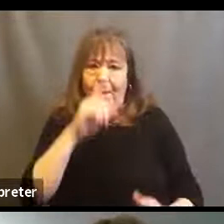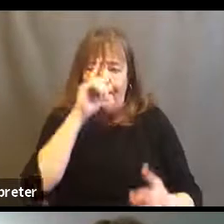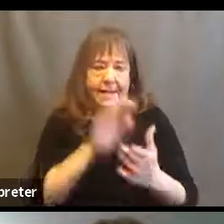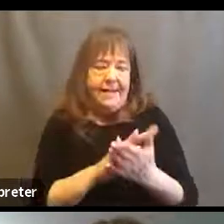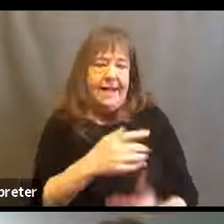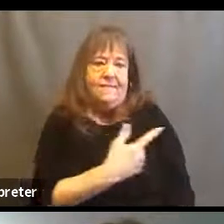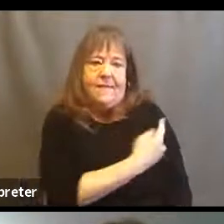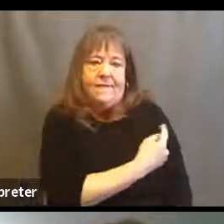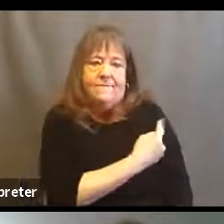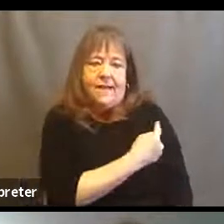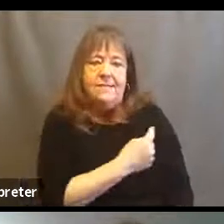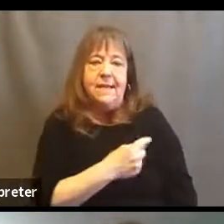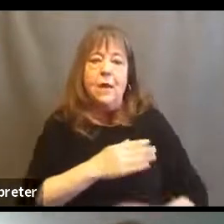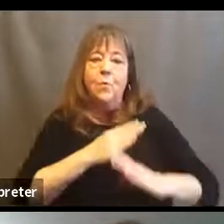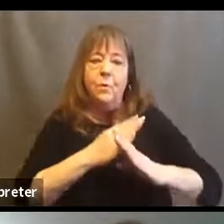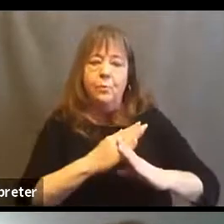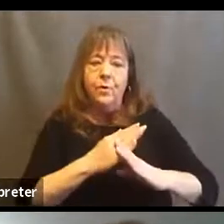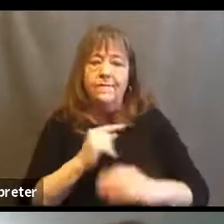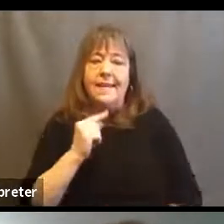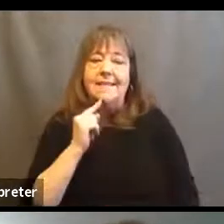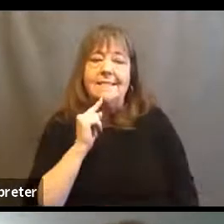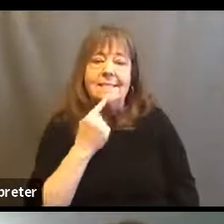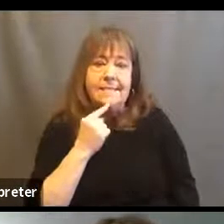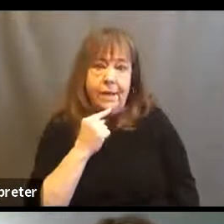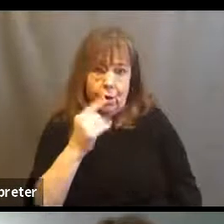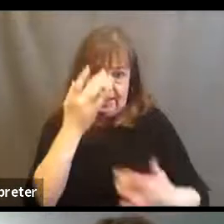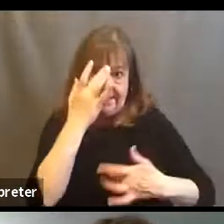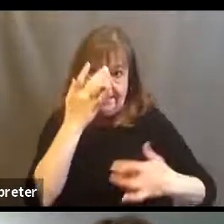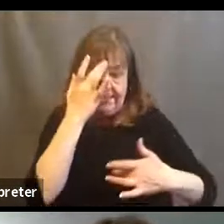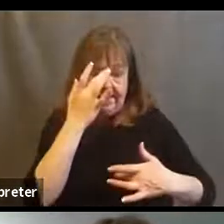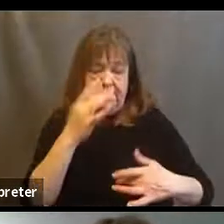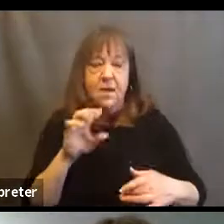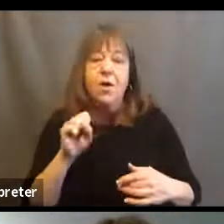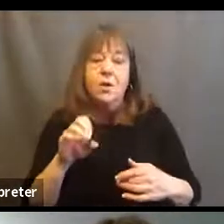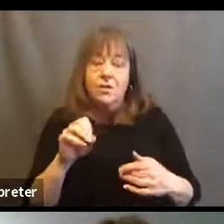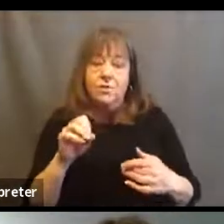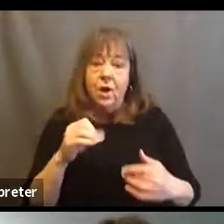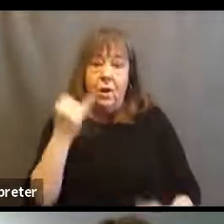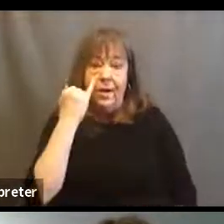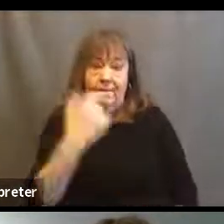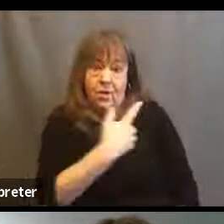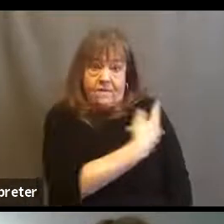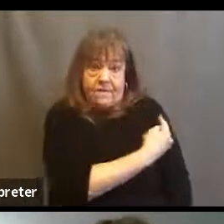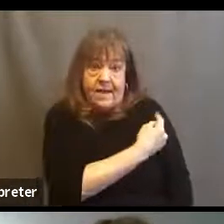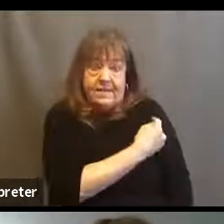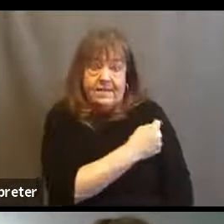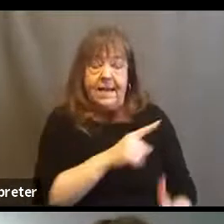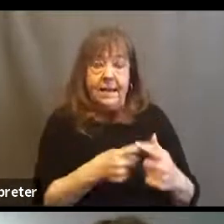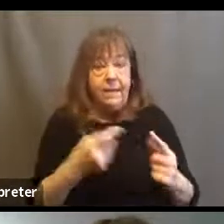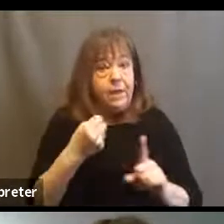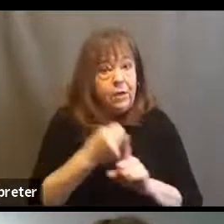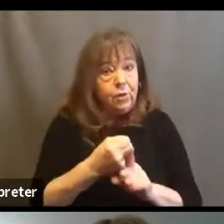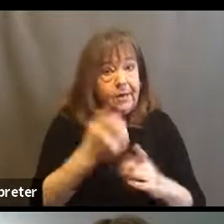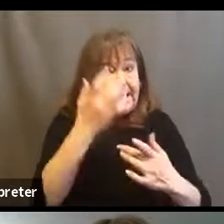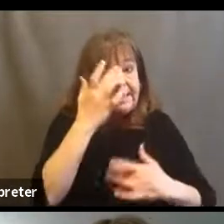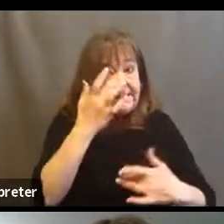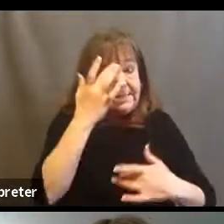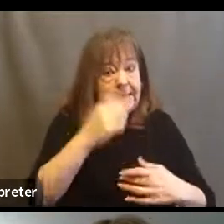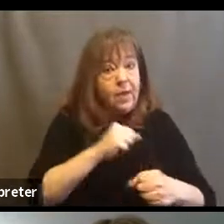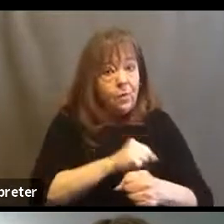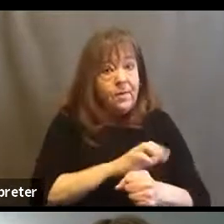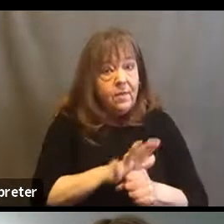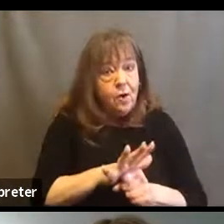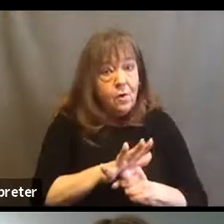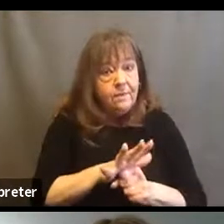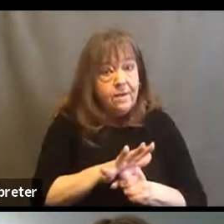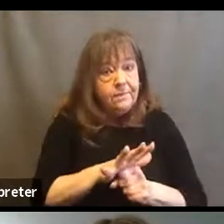severe disease, even with the variants. So if you're vaccinated and you still get sick and infected by